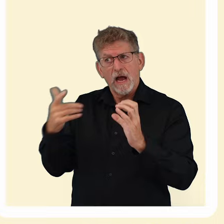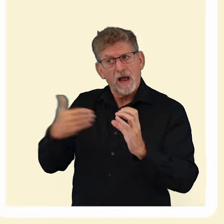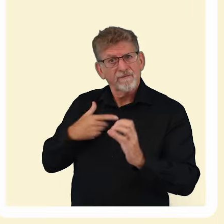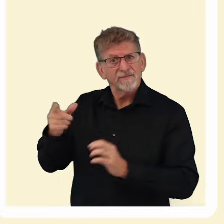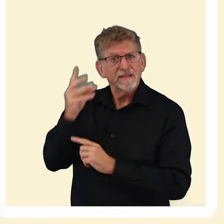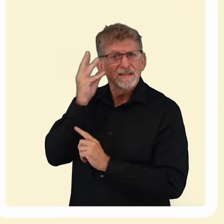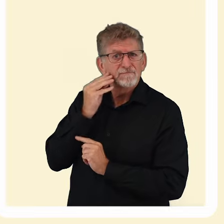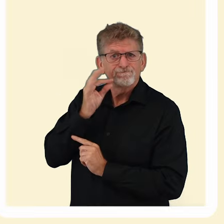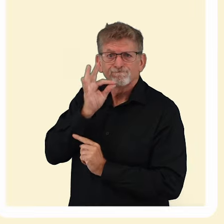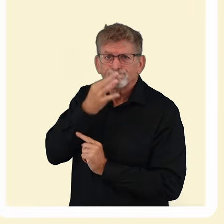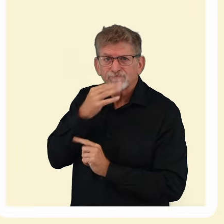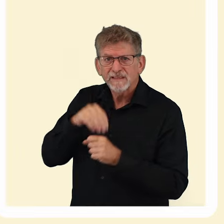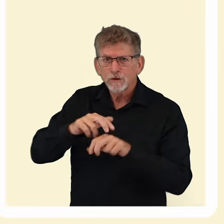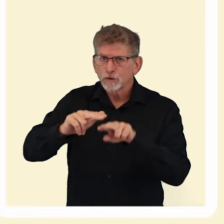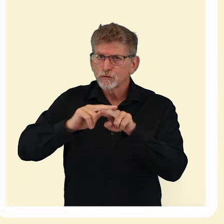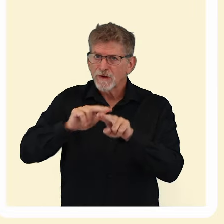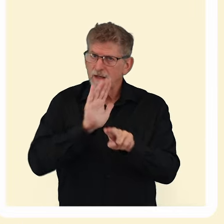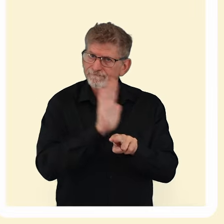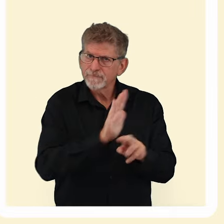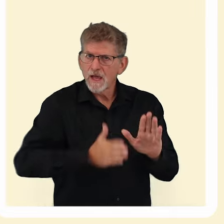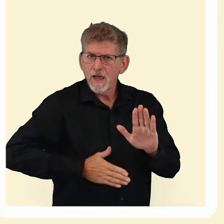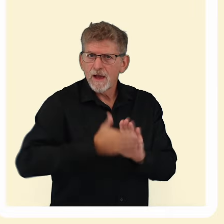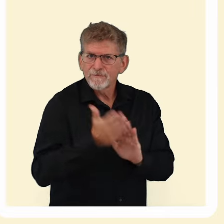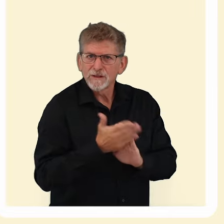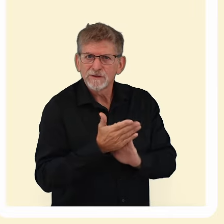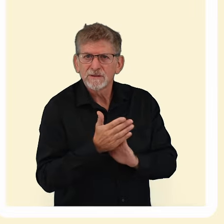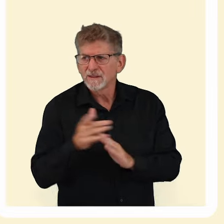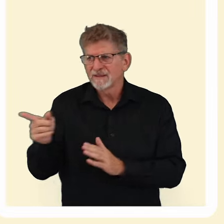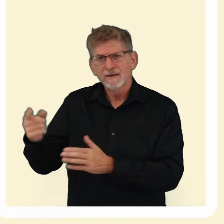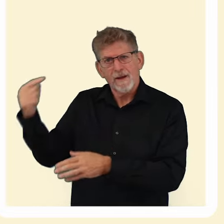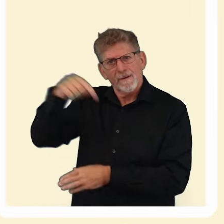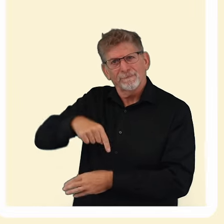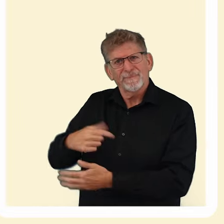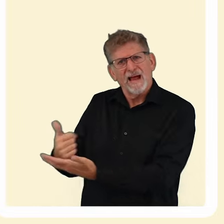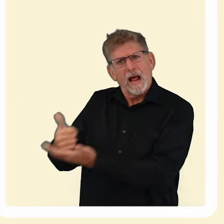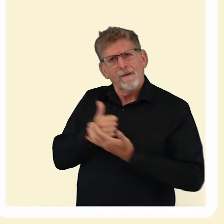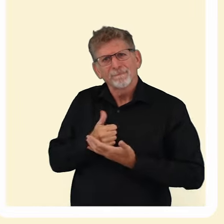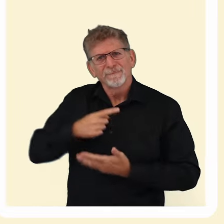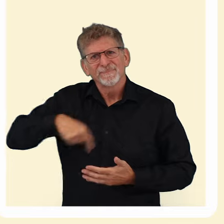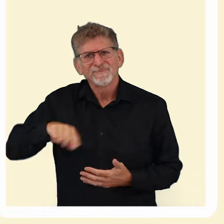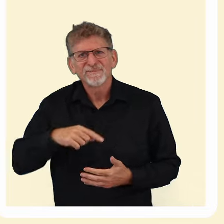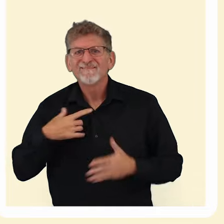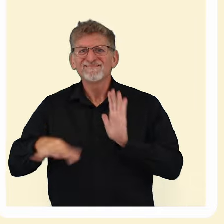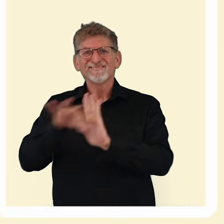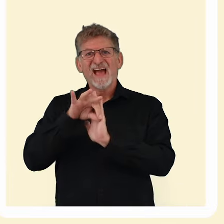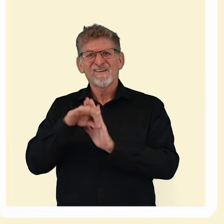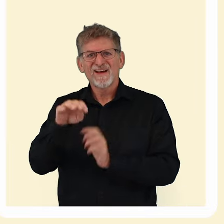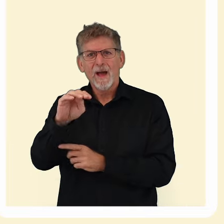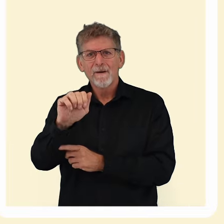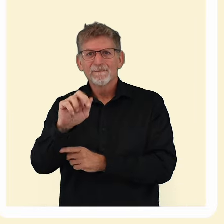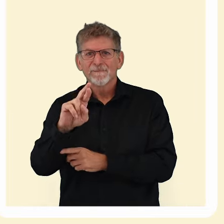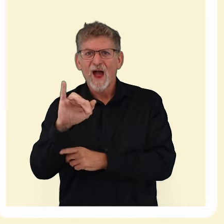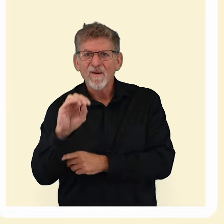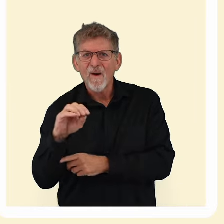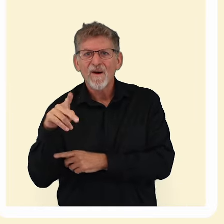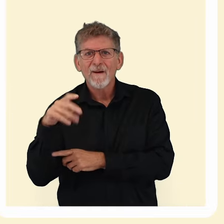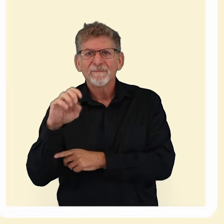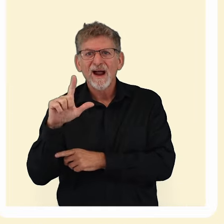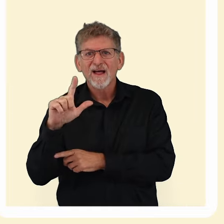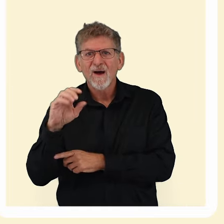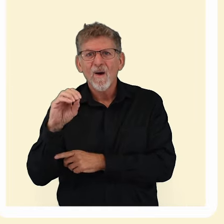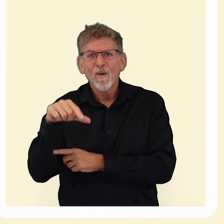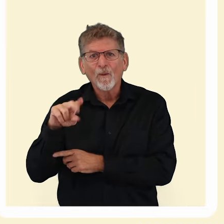and had expertise in train operation and could help us out. So we found Mario Péloquin,